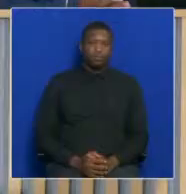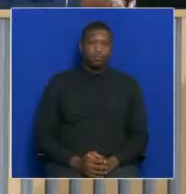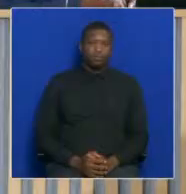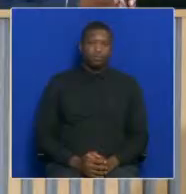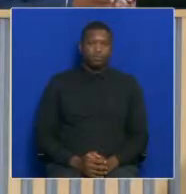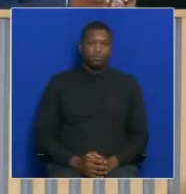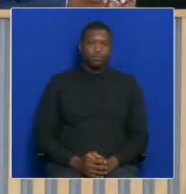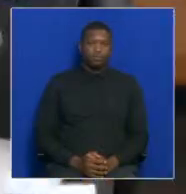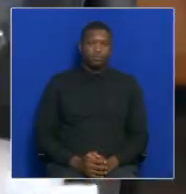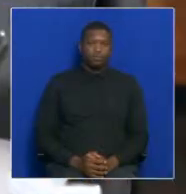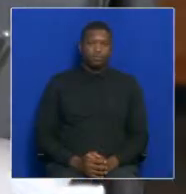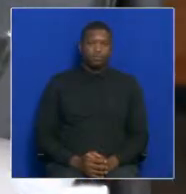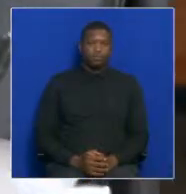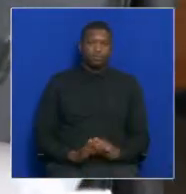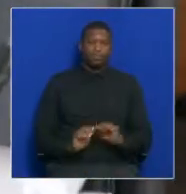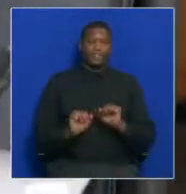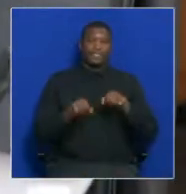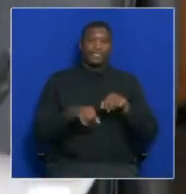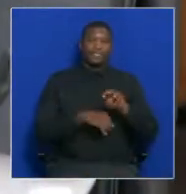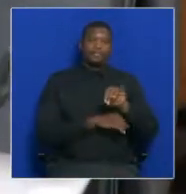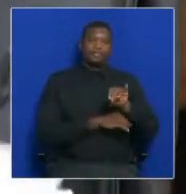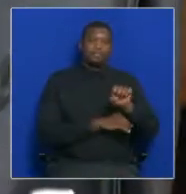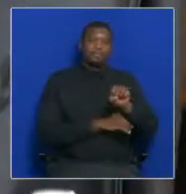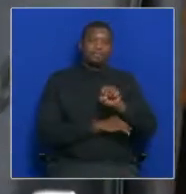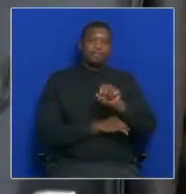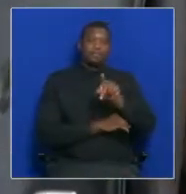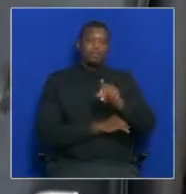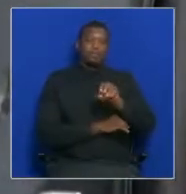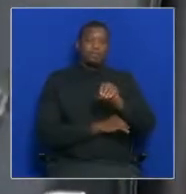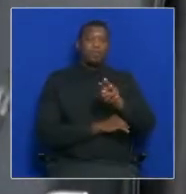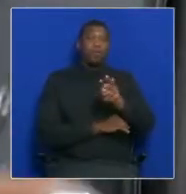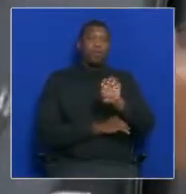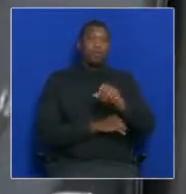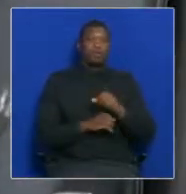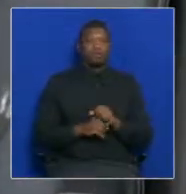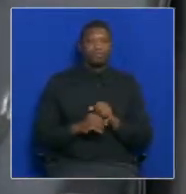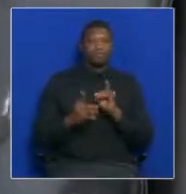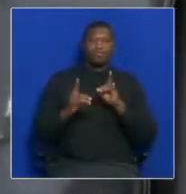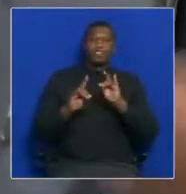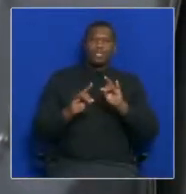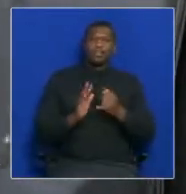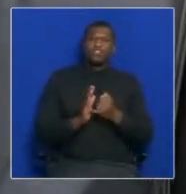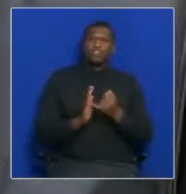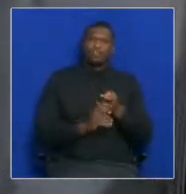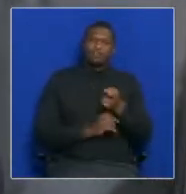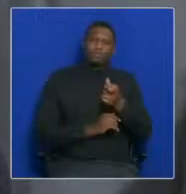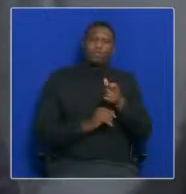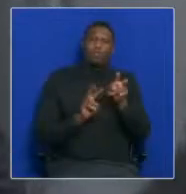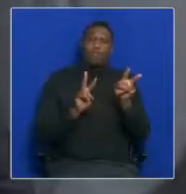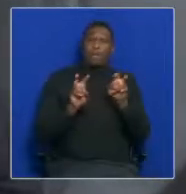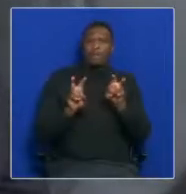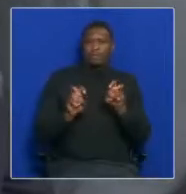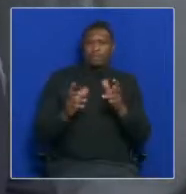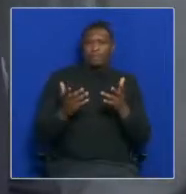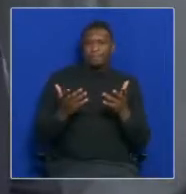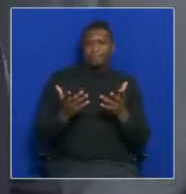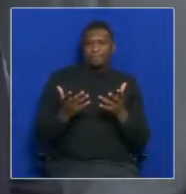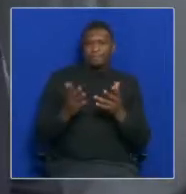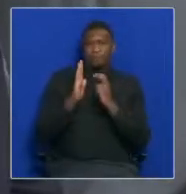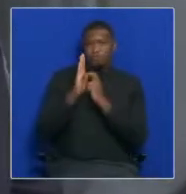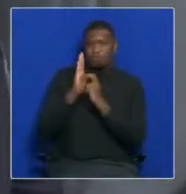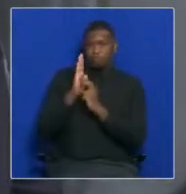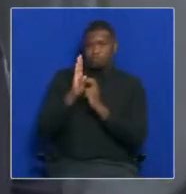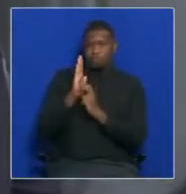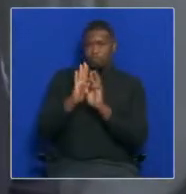Yes, Ms. Bowe. Chair, just a small matter of housekeeping. I